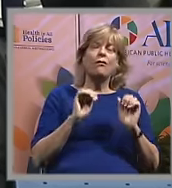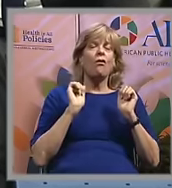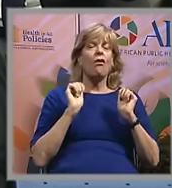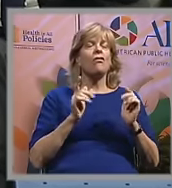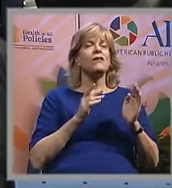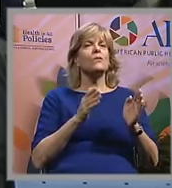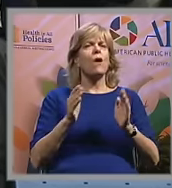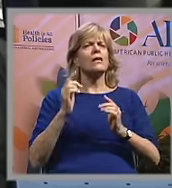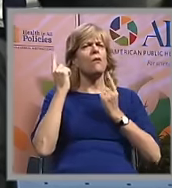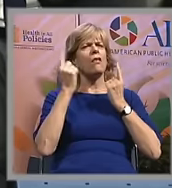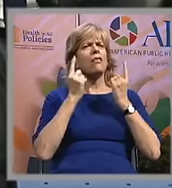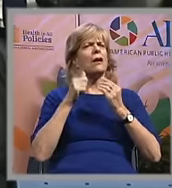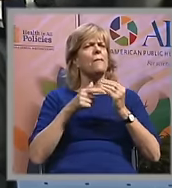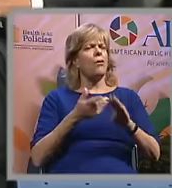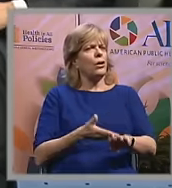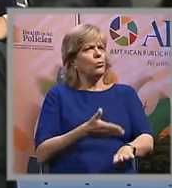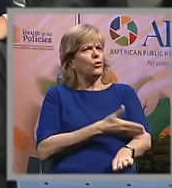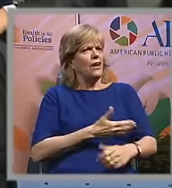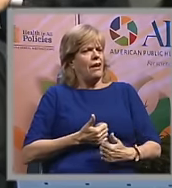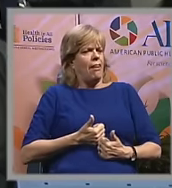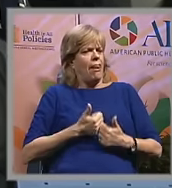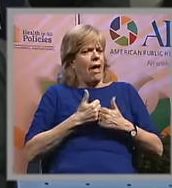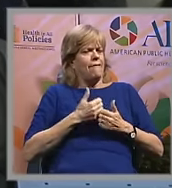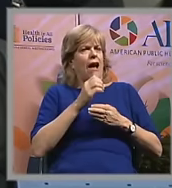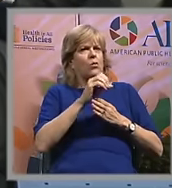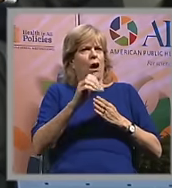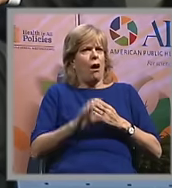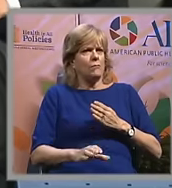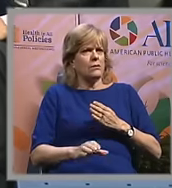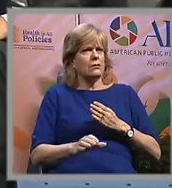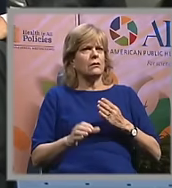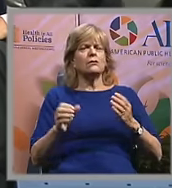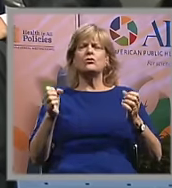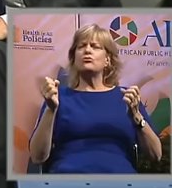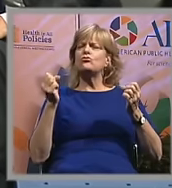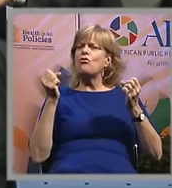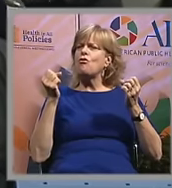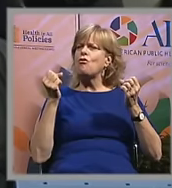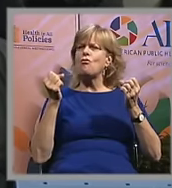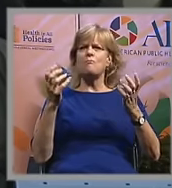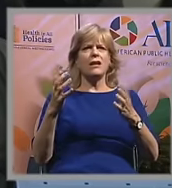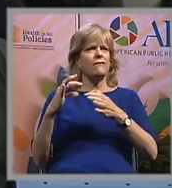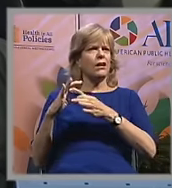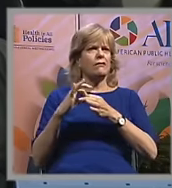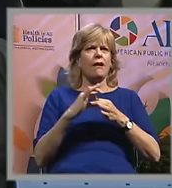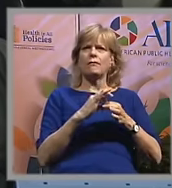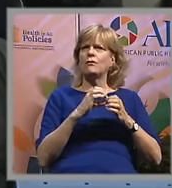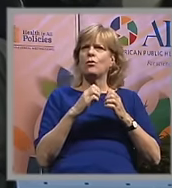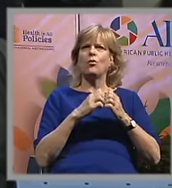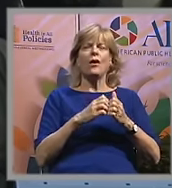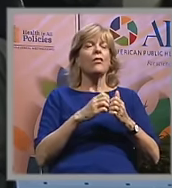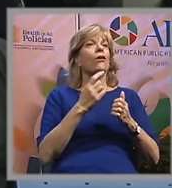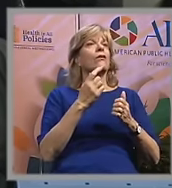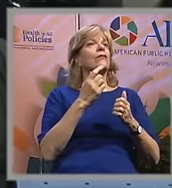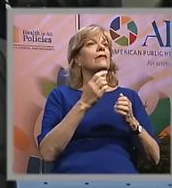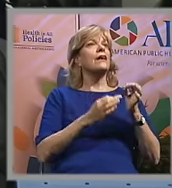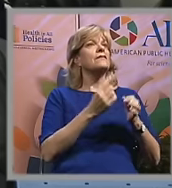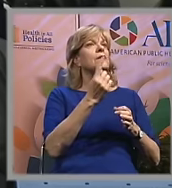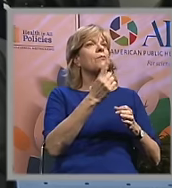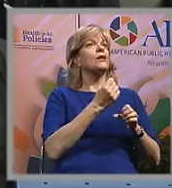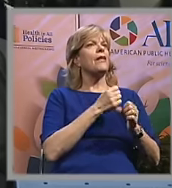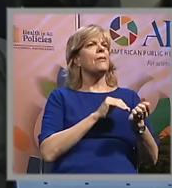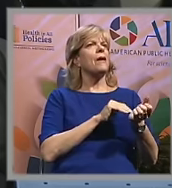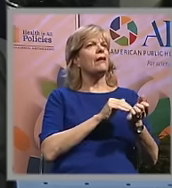that we think about improving life outcomes, and so many of them run through whether or not somebody's getting the